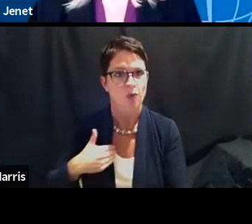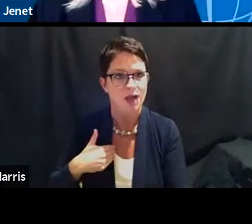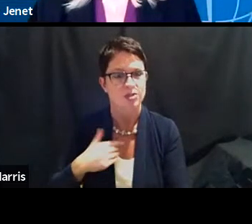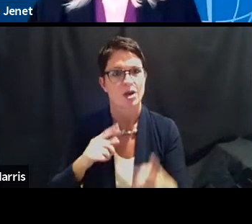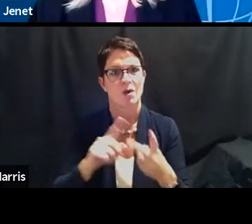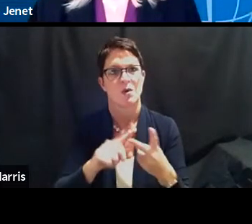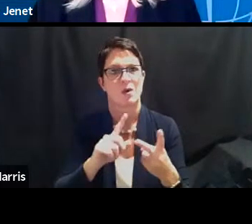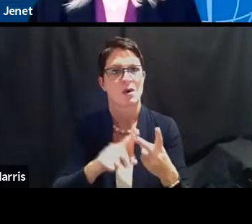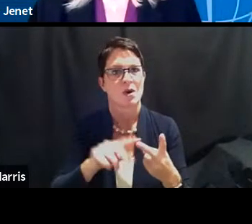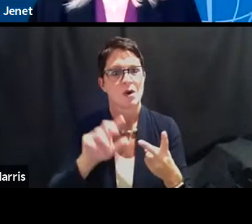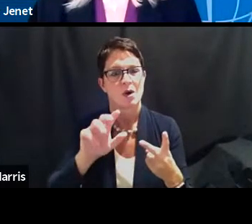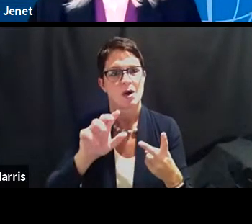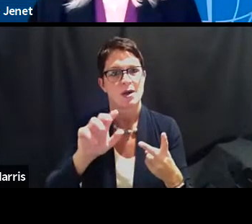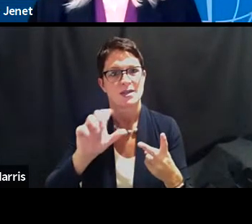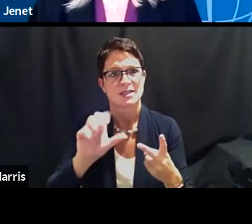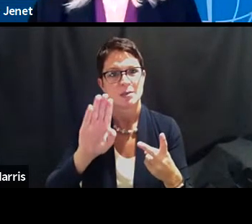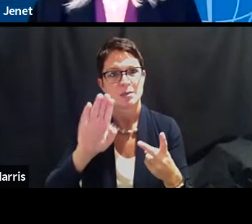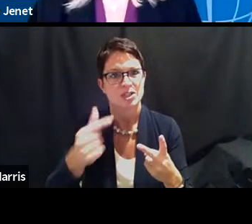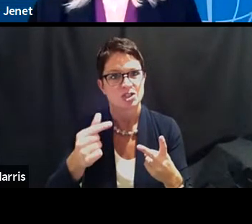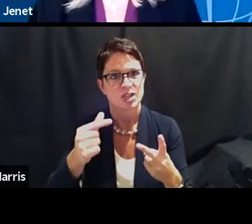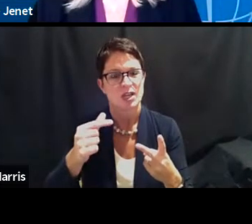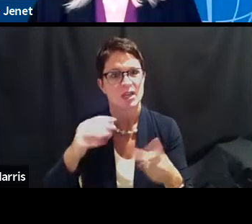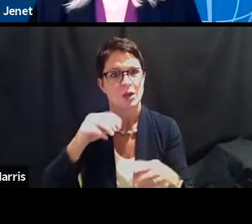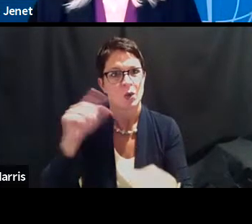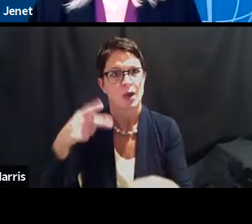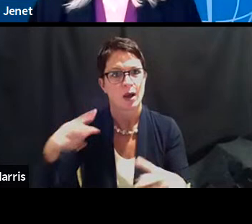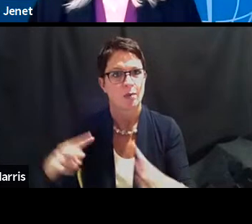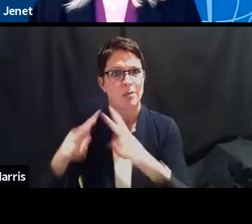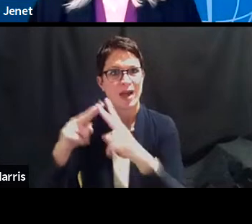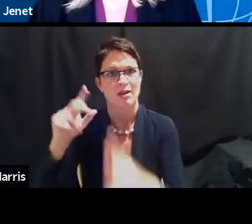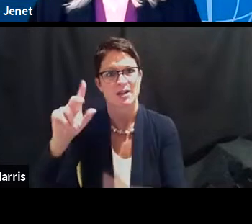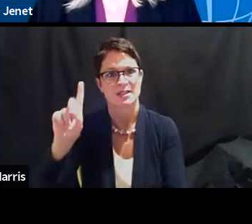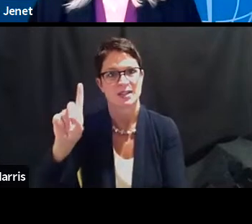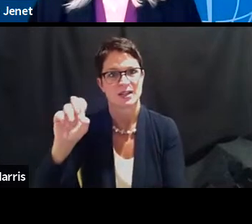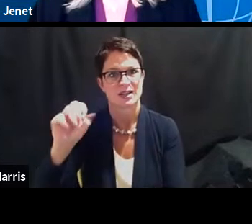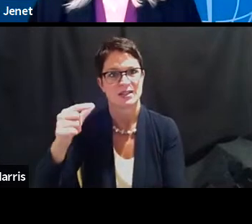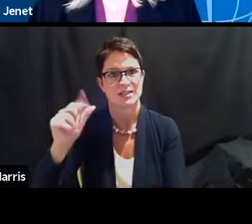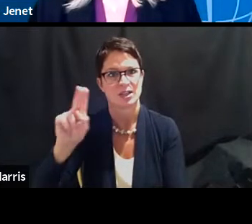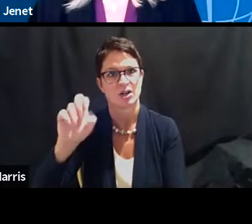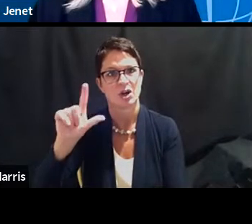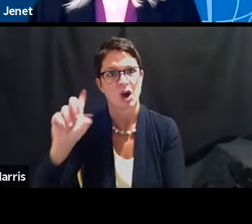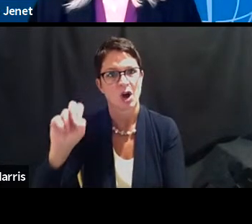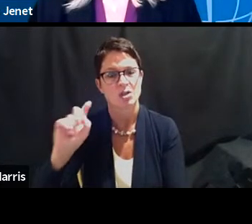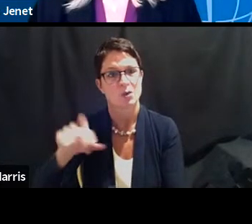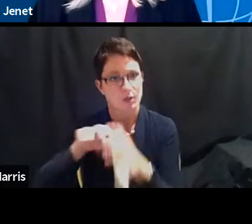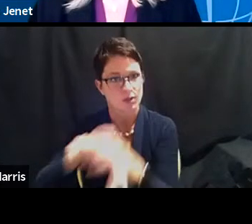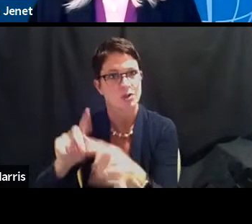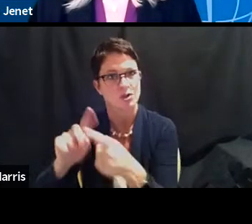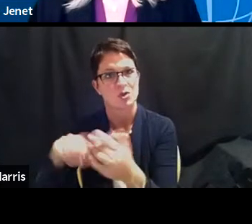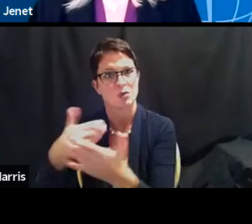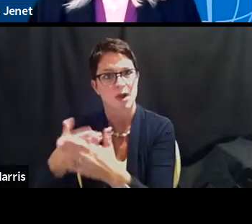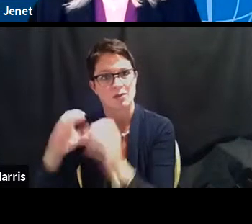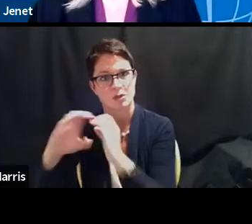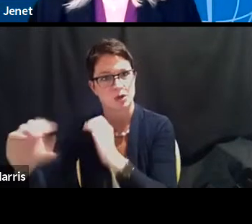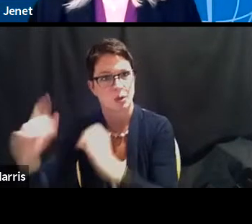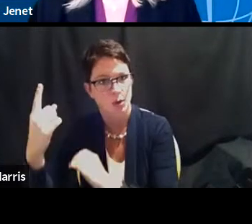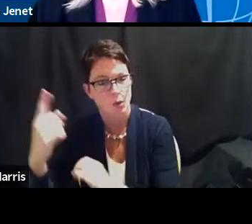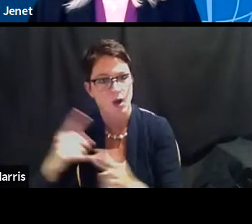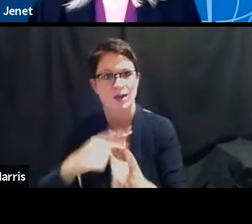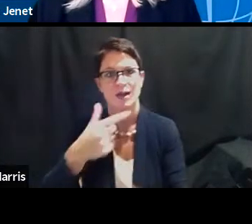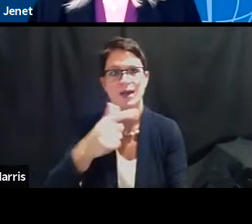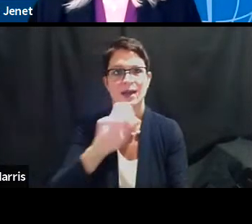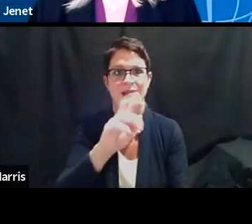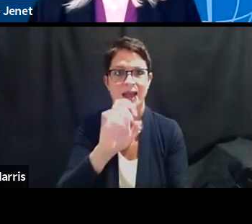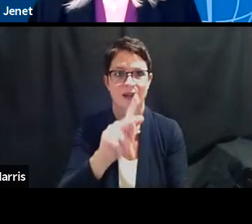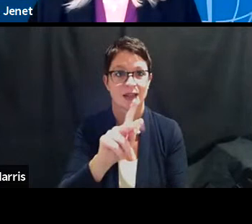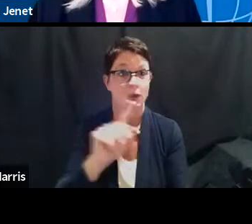the CDG Vale train at Paris de Gaulle, which you need to take to reach Terminal 1. There's also an example at Gatwick in